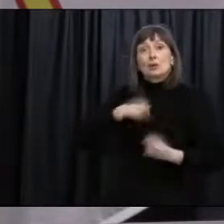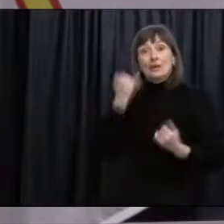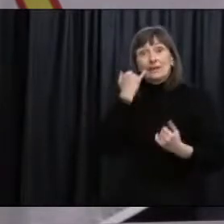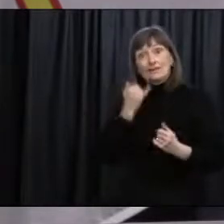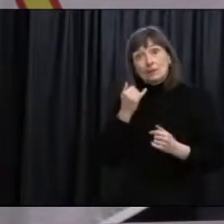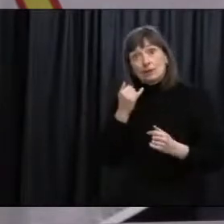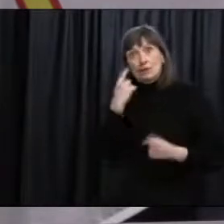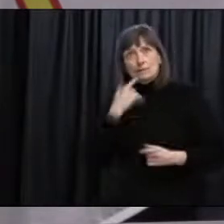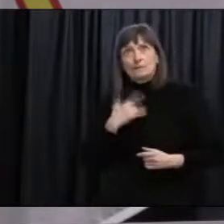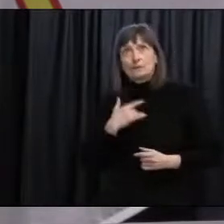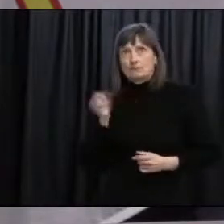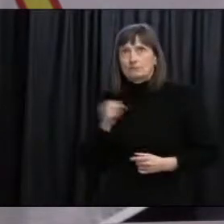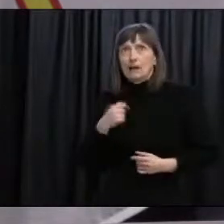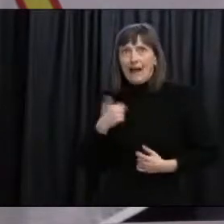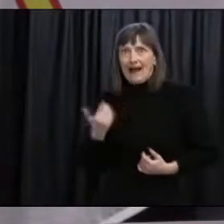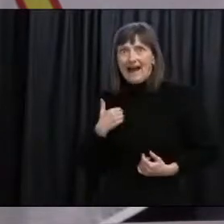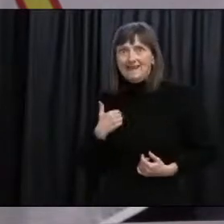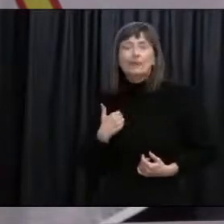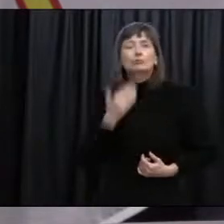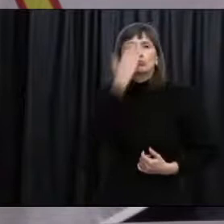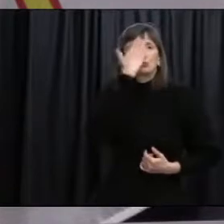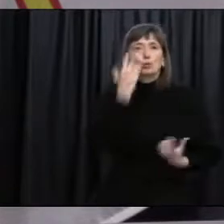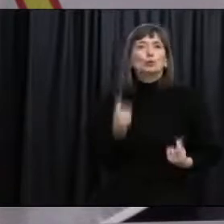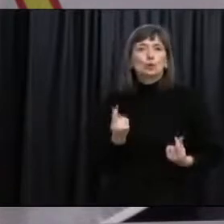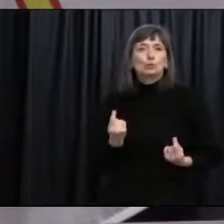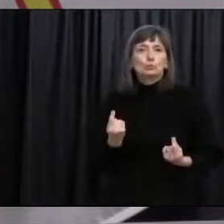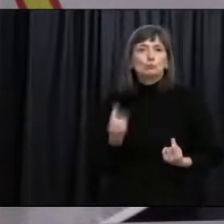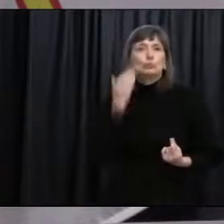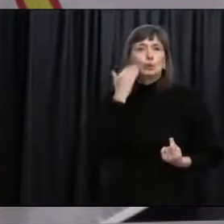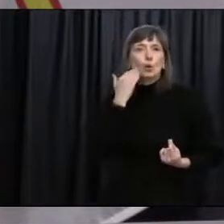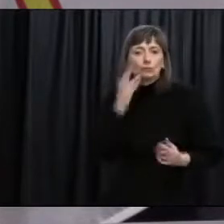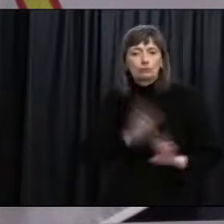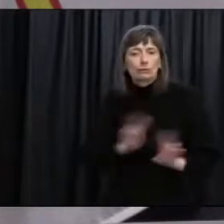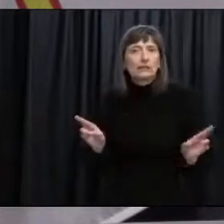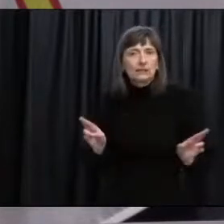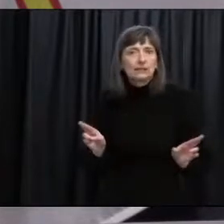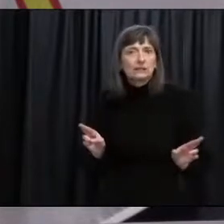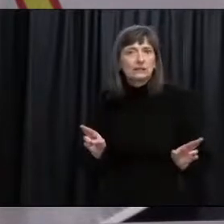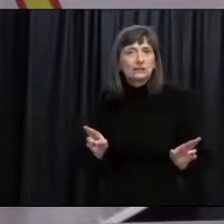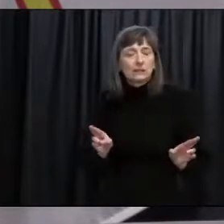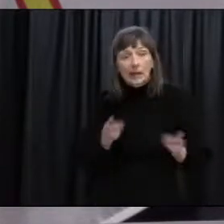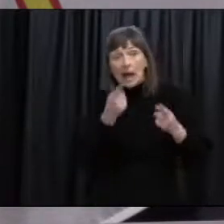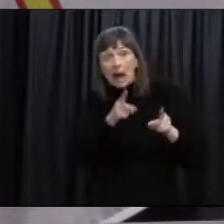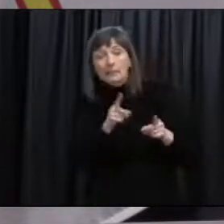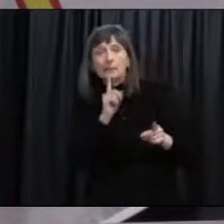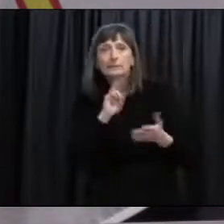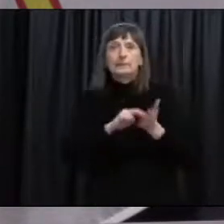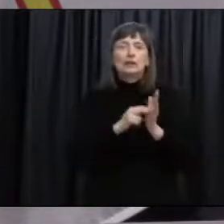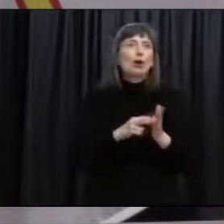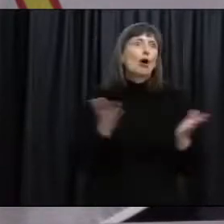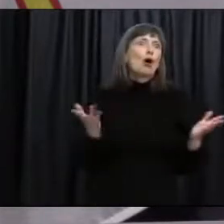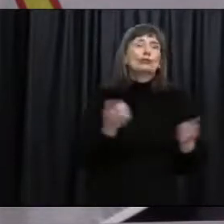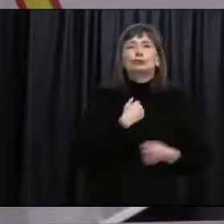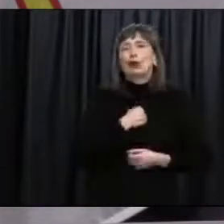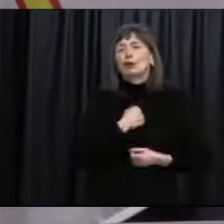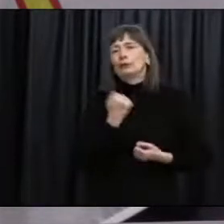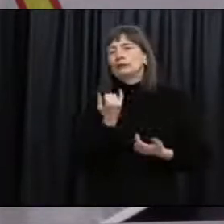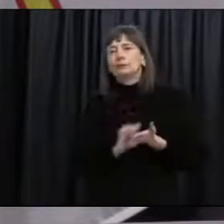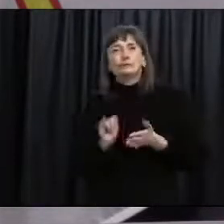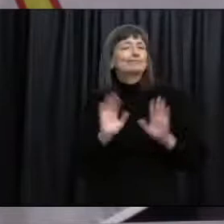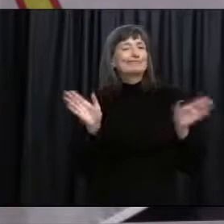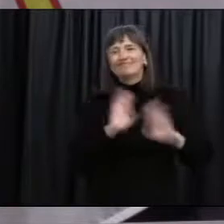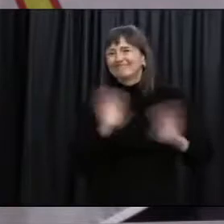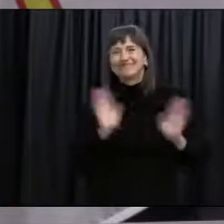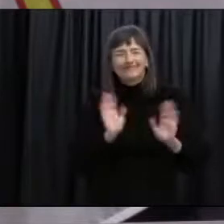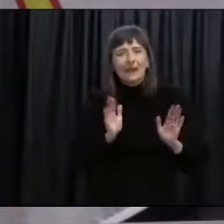So just because this happens doesn't mean that we can't treat it. So it's really important to get, if you have any of